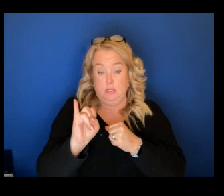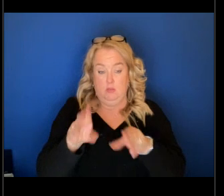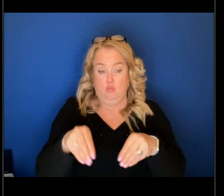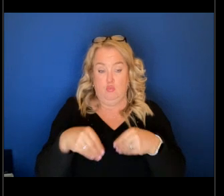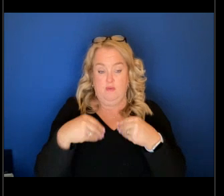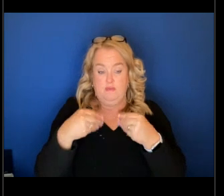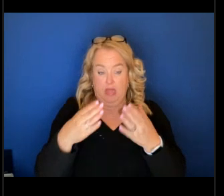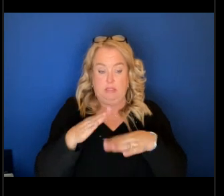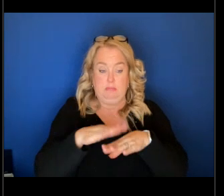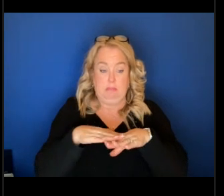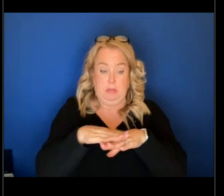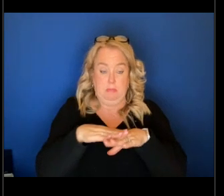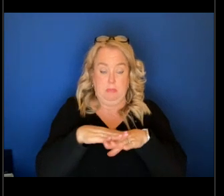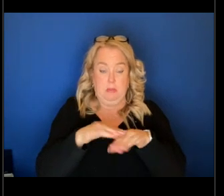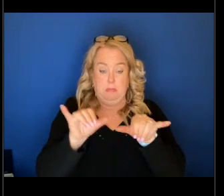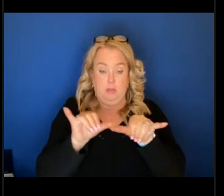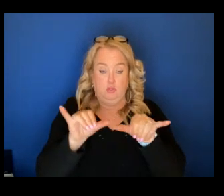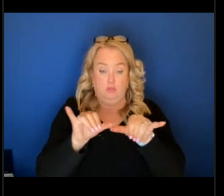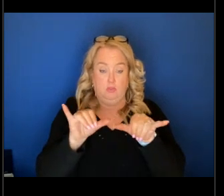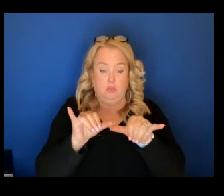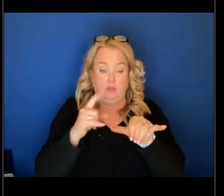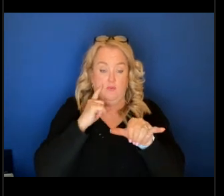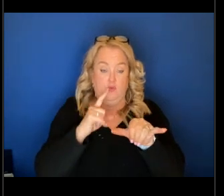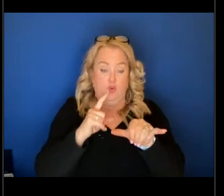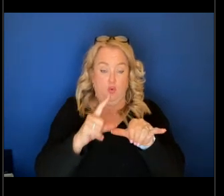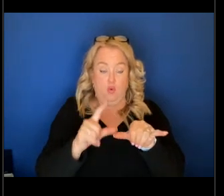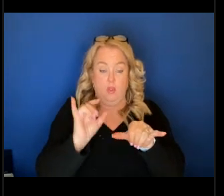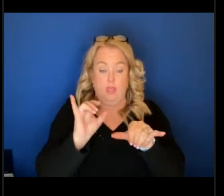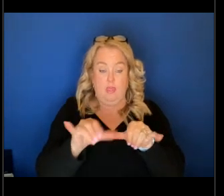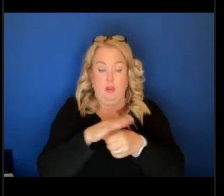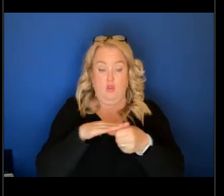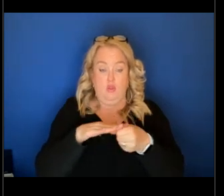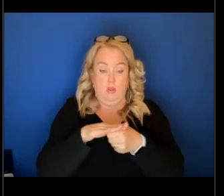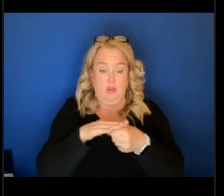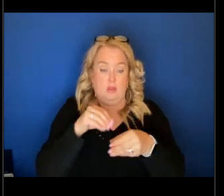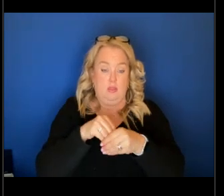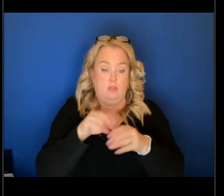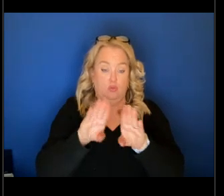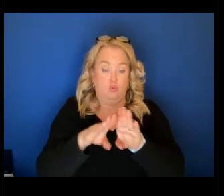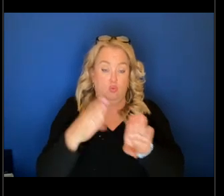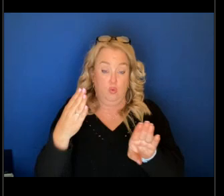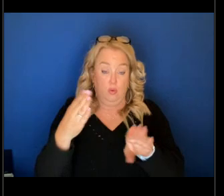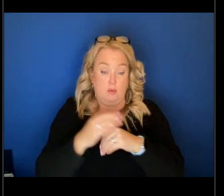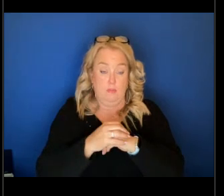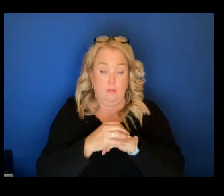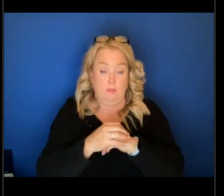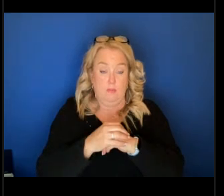minimum specifications for maneuvering space at doors.